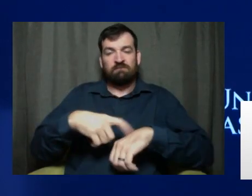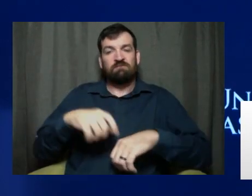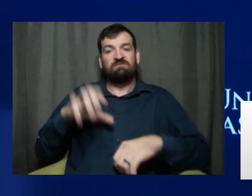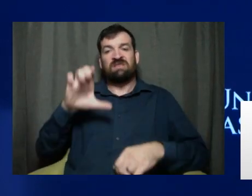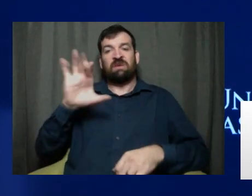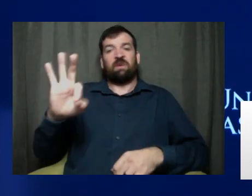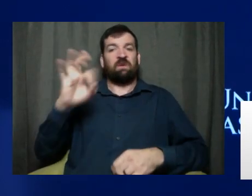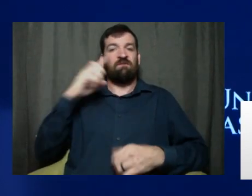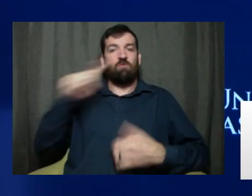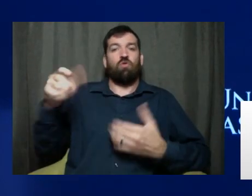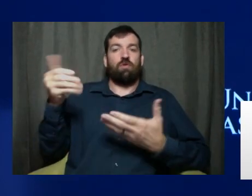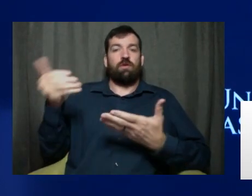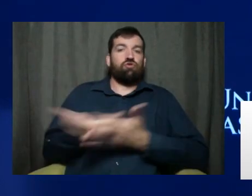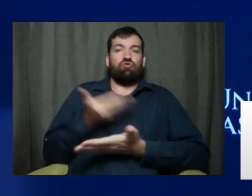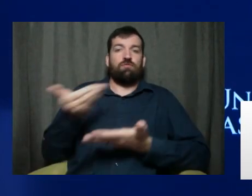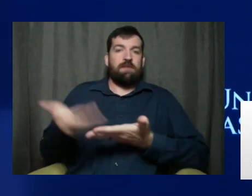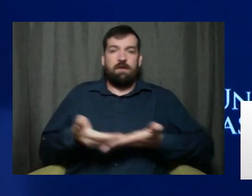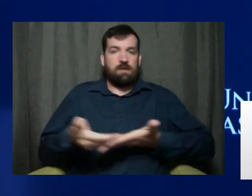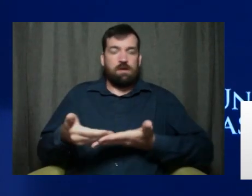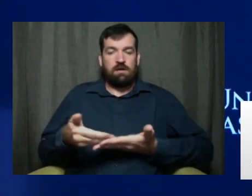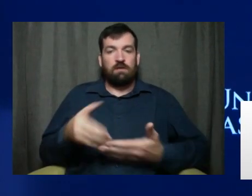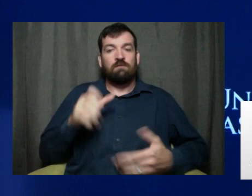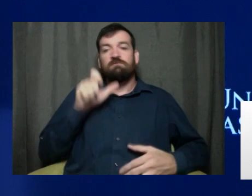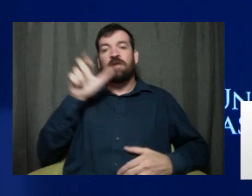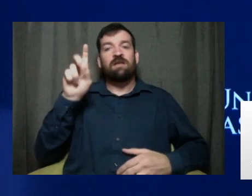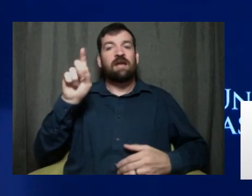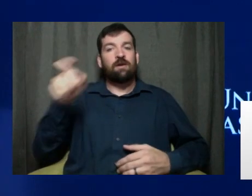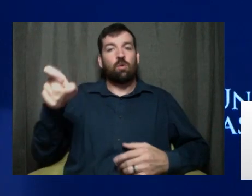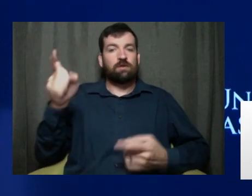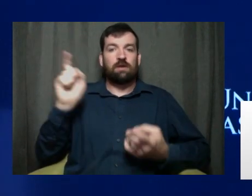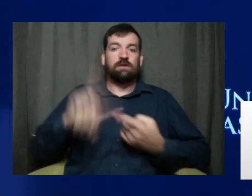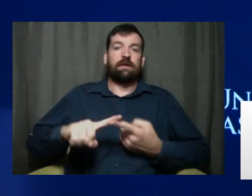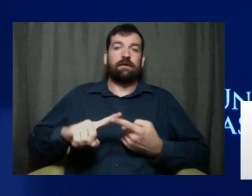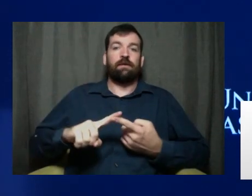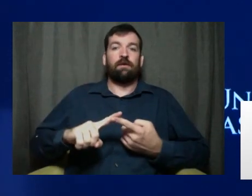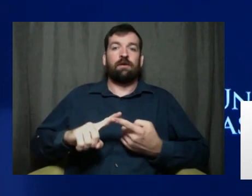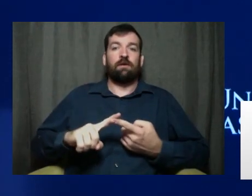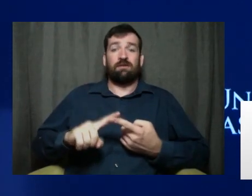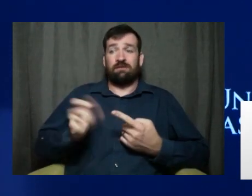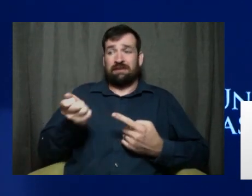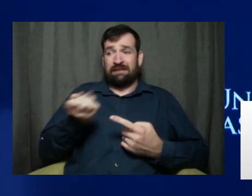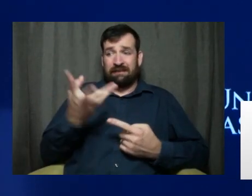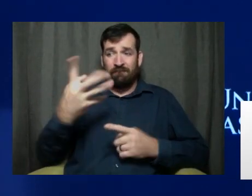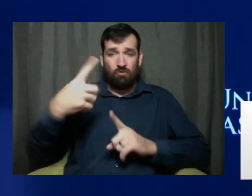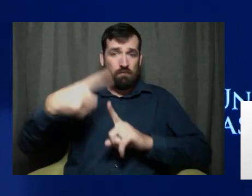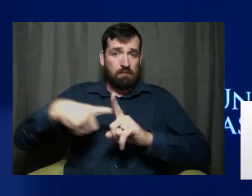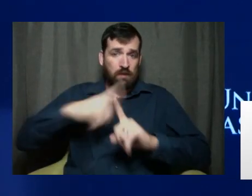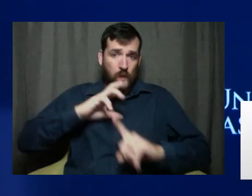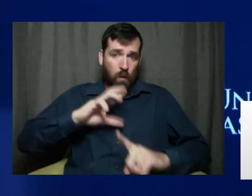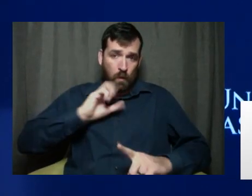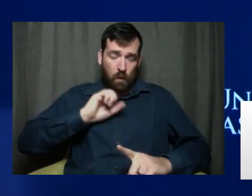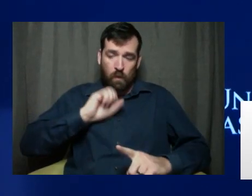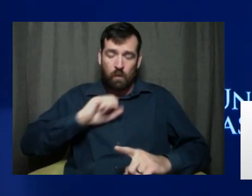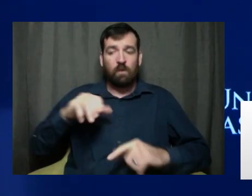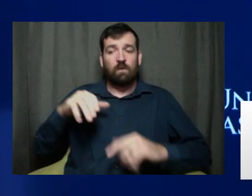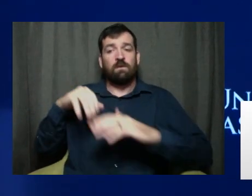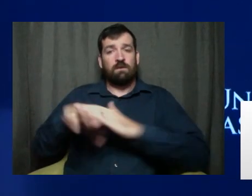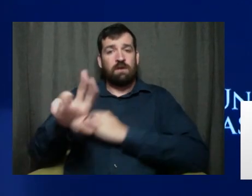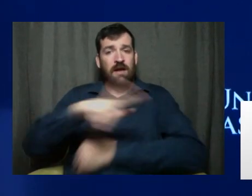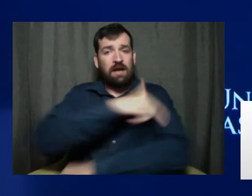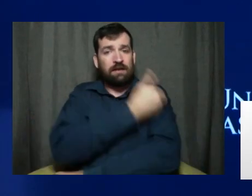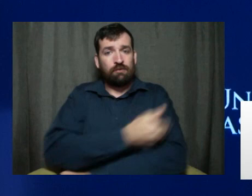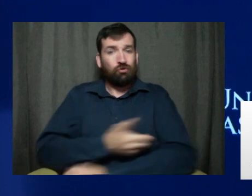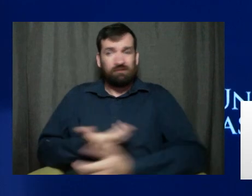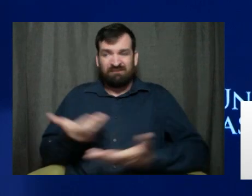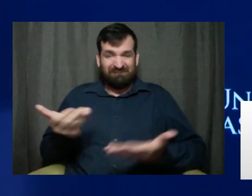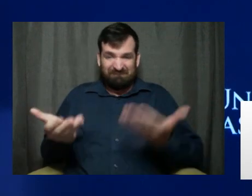screening. That baby she wasn't diagnosed till she was multiple months old. Hospitalization that really probably would have never been